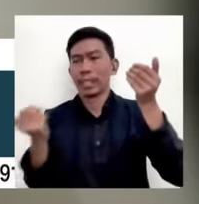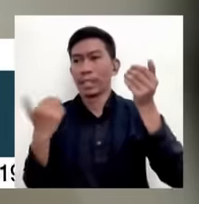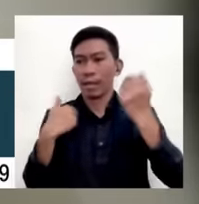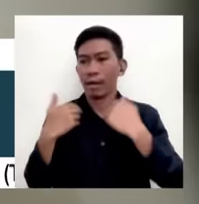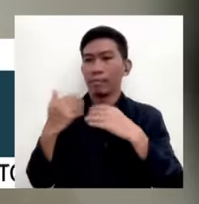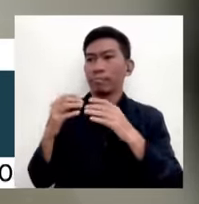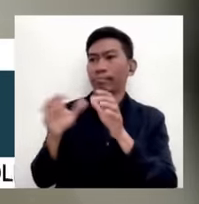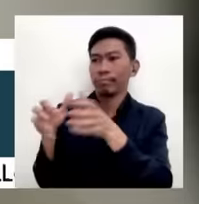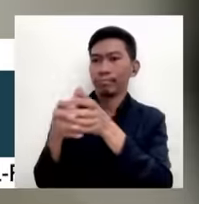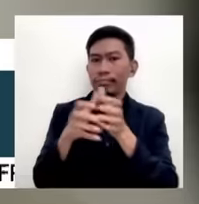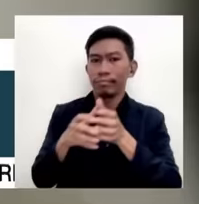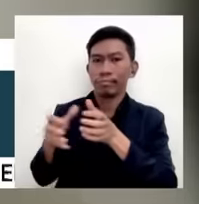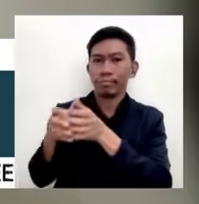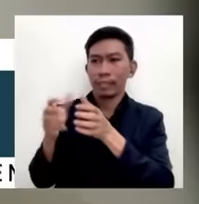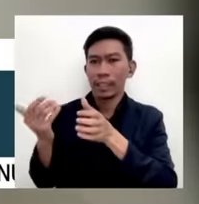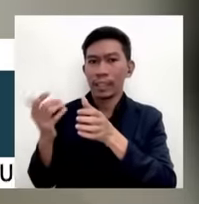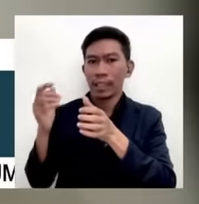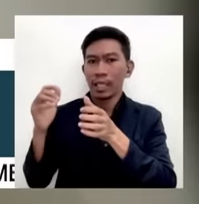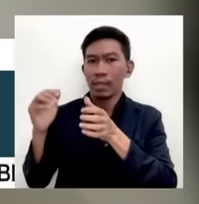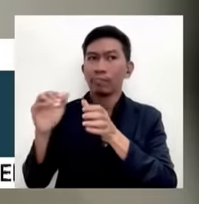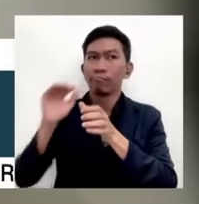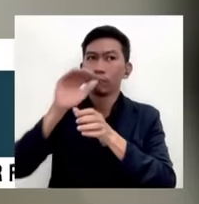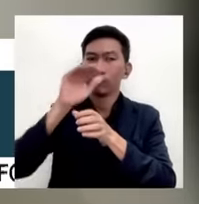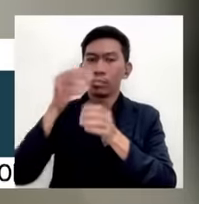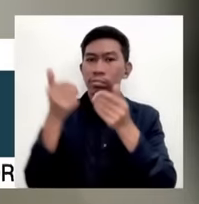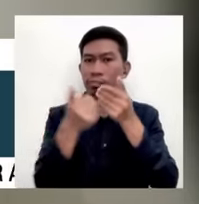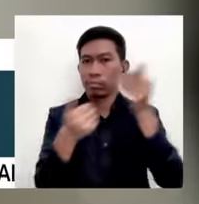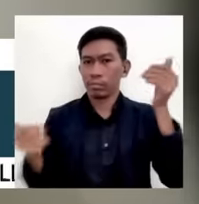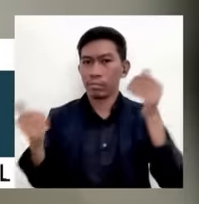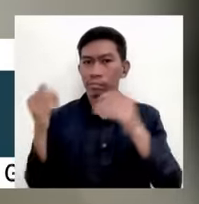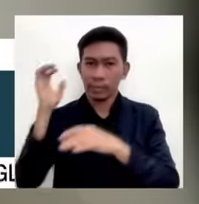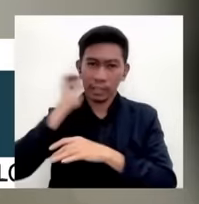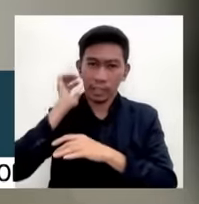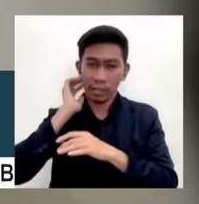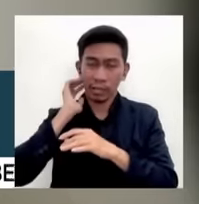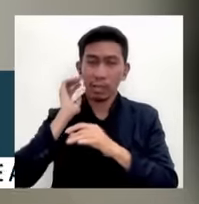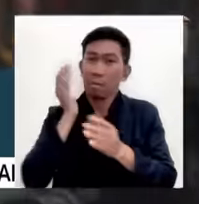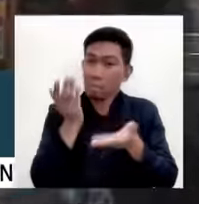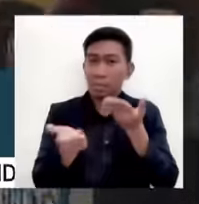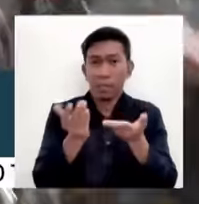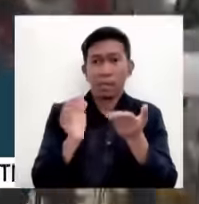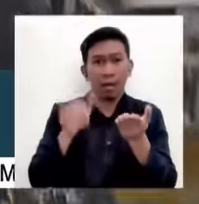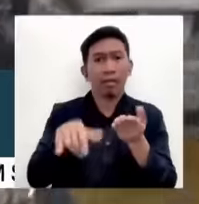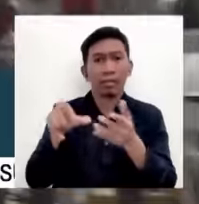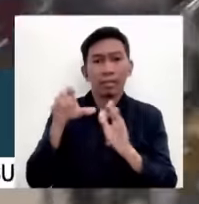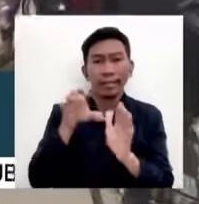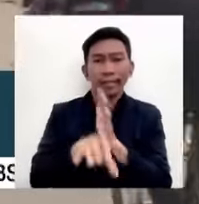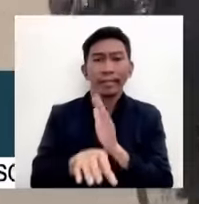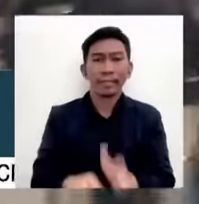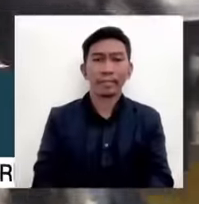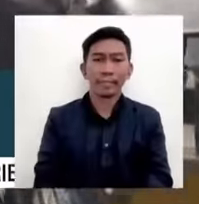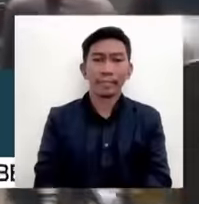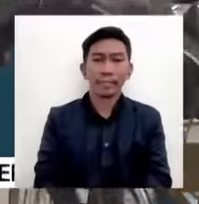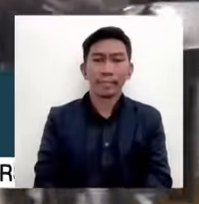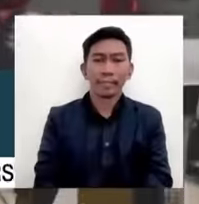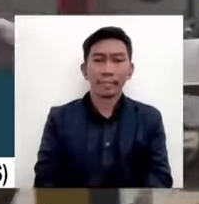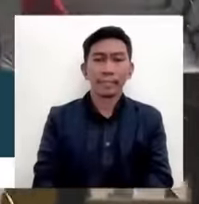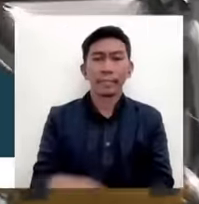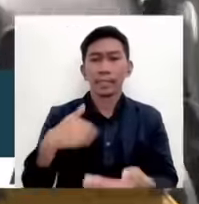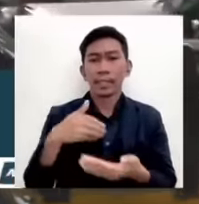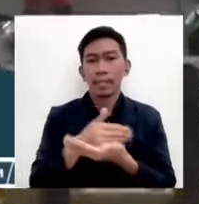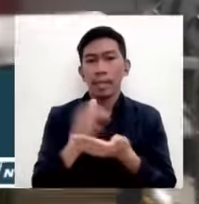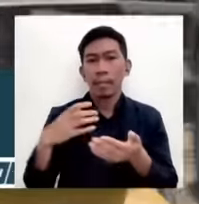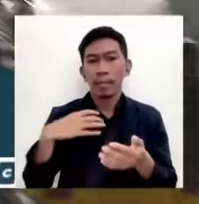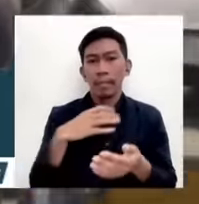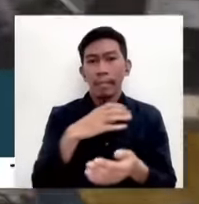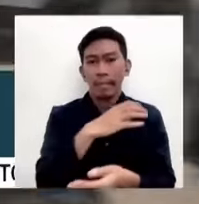actively seek the separation of Mindanao from the Philippines, I think it's already a crime. Some lawmakers from Mindanao